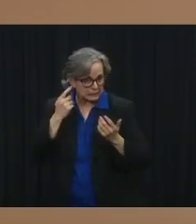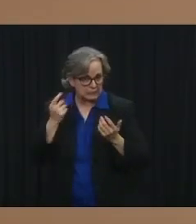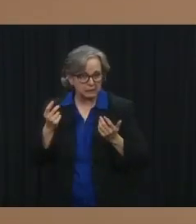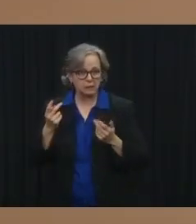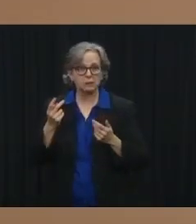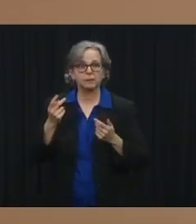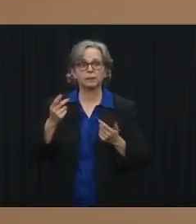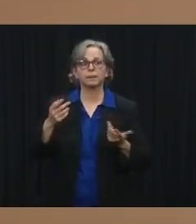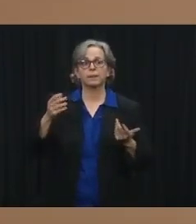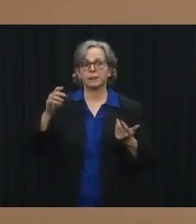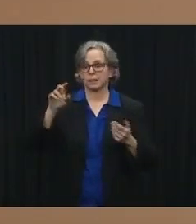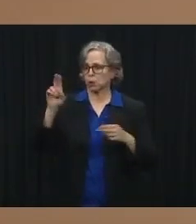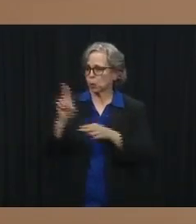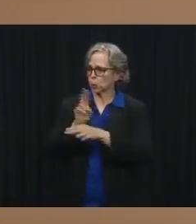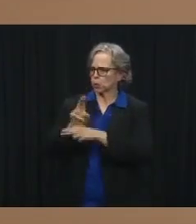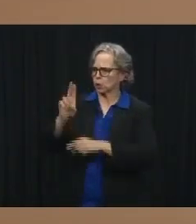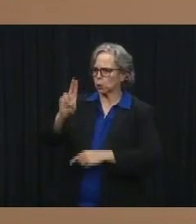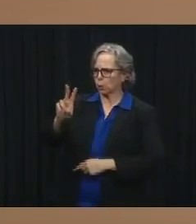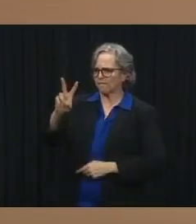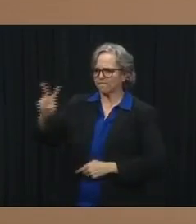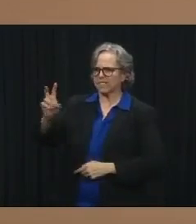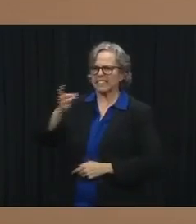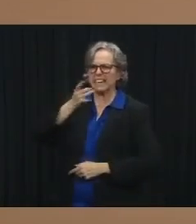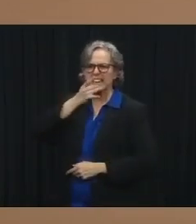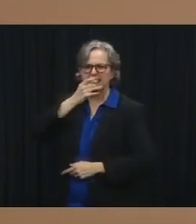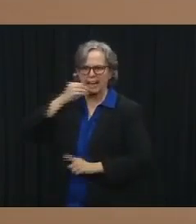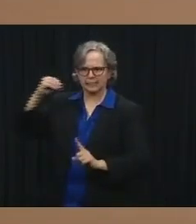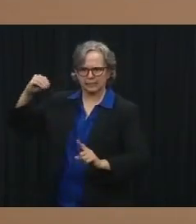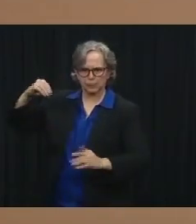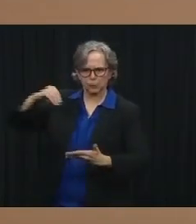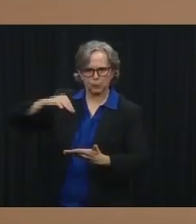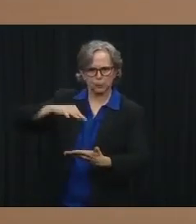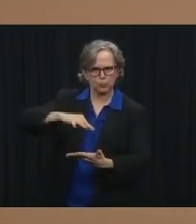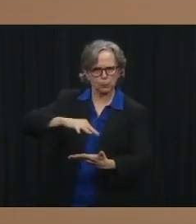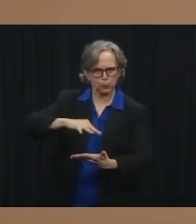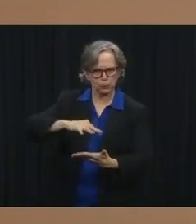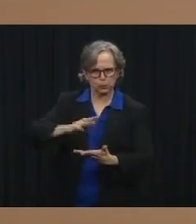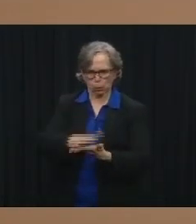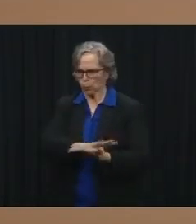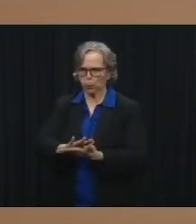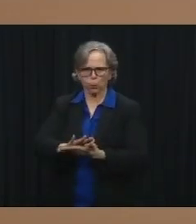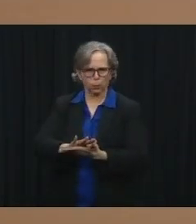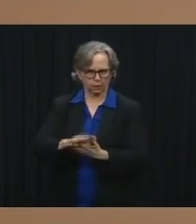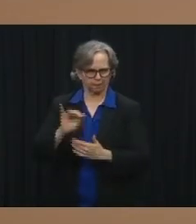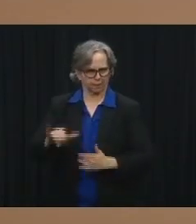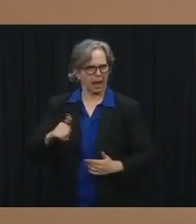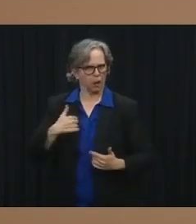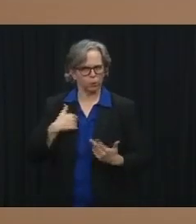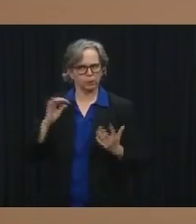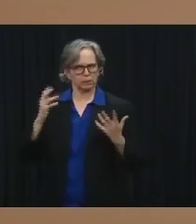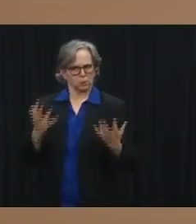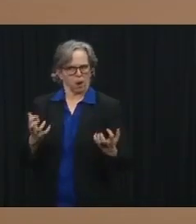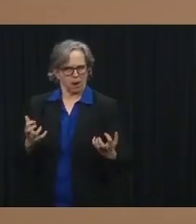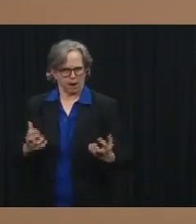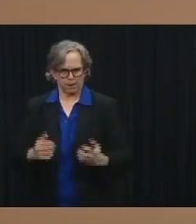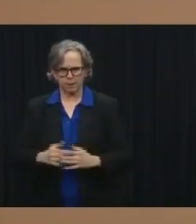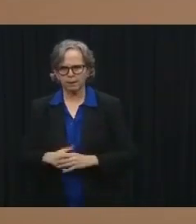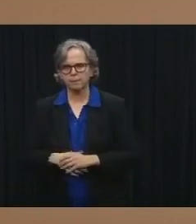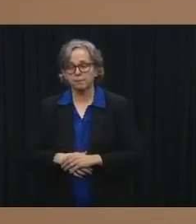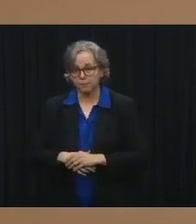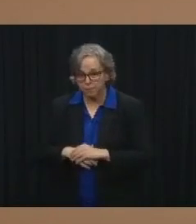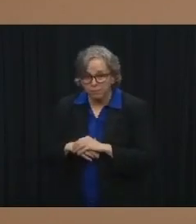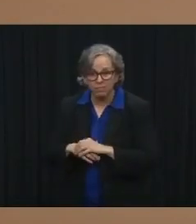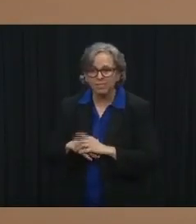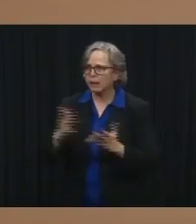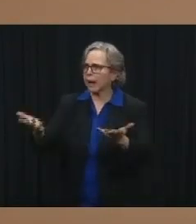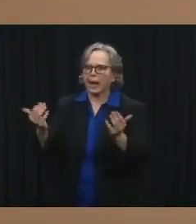spread is absolutely taking the pressure off our healthcare system, saving it for those of us who need it, you know, the